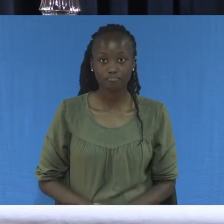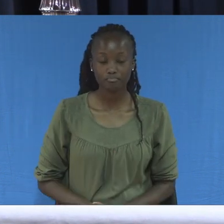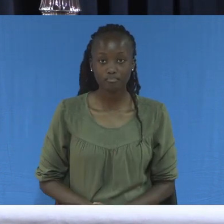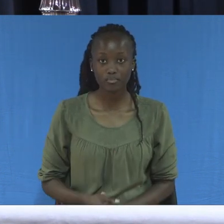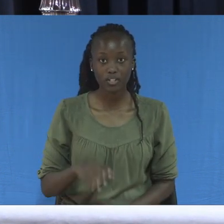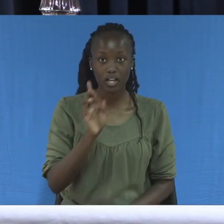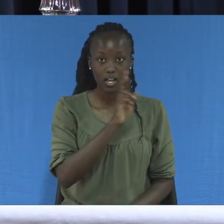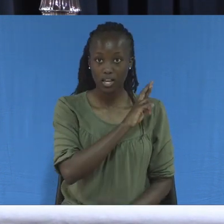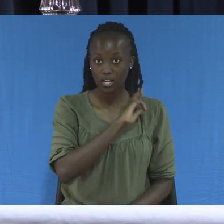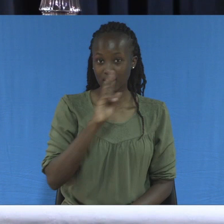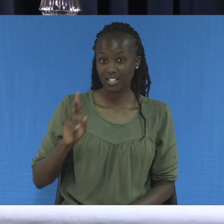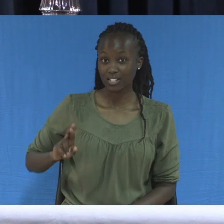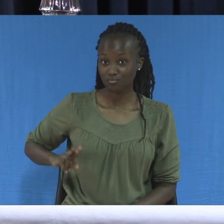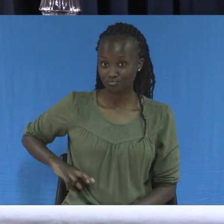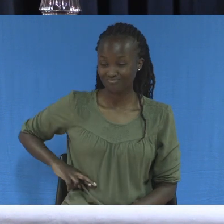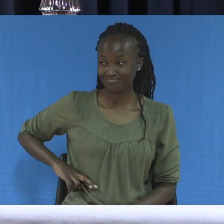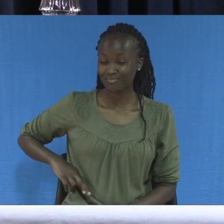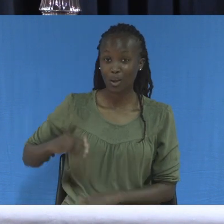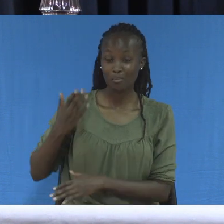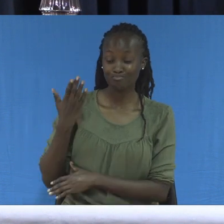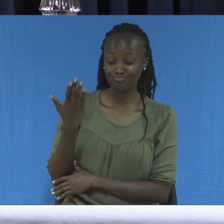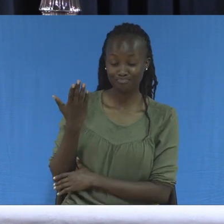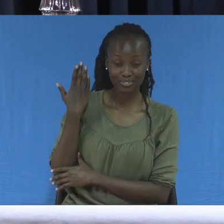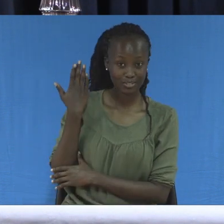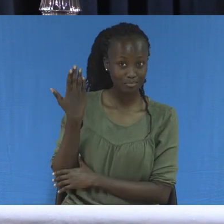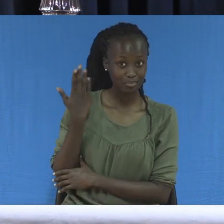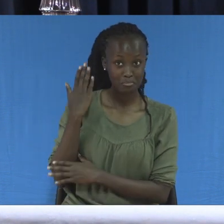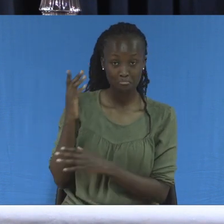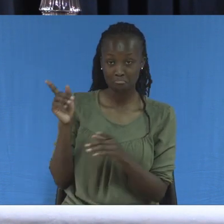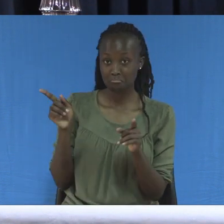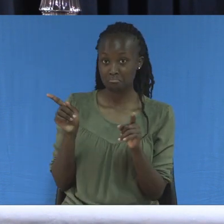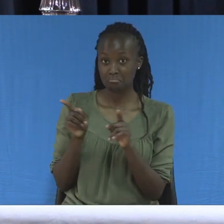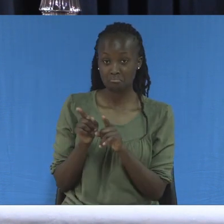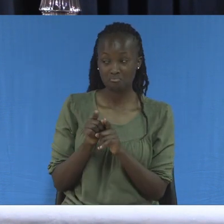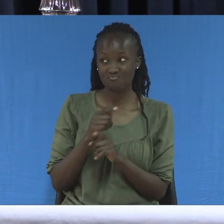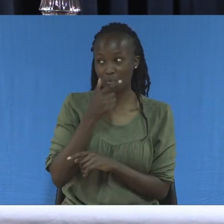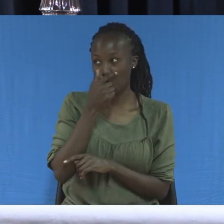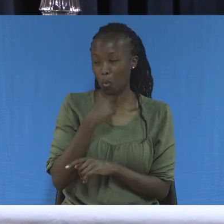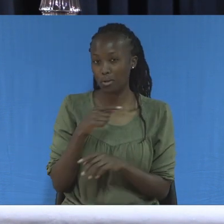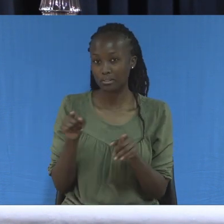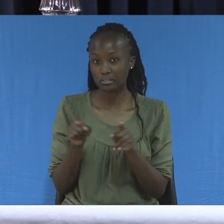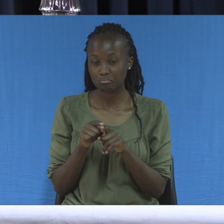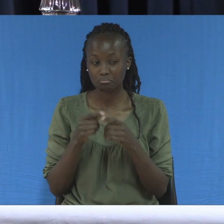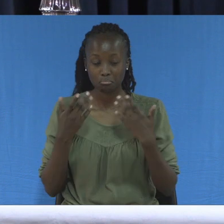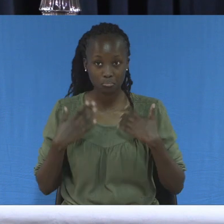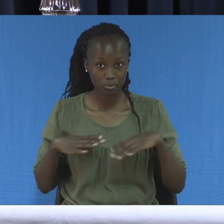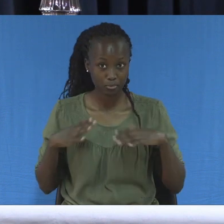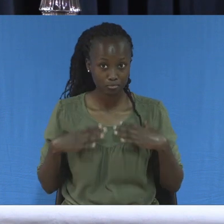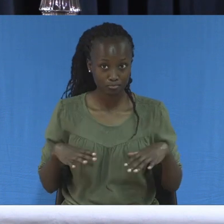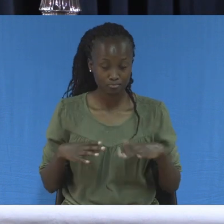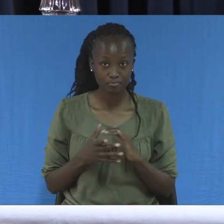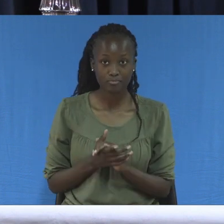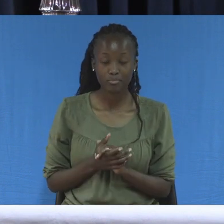Religion is as old as humankind. The art